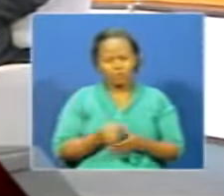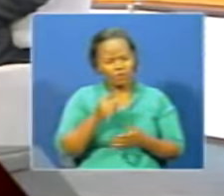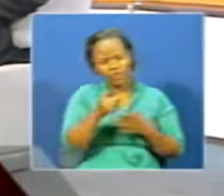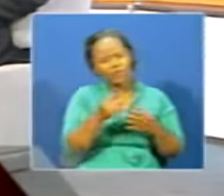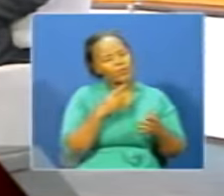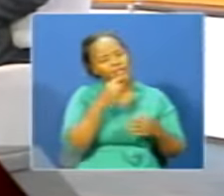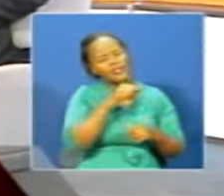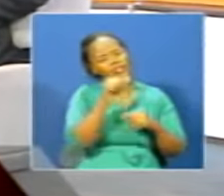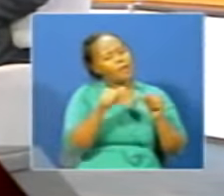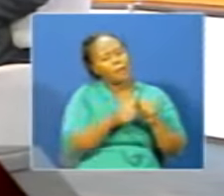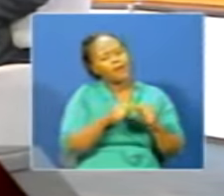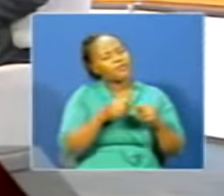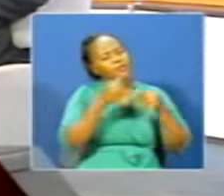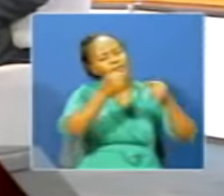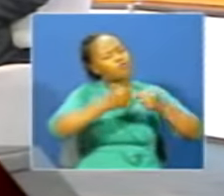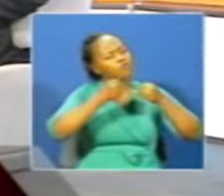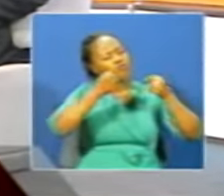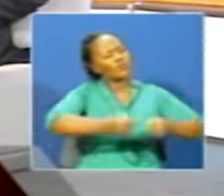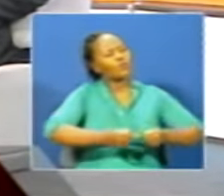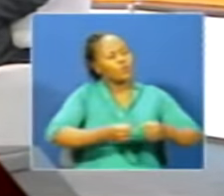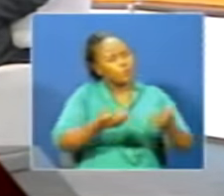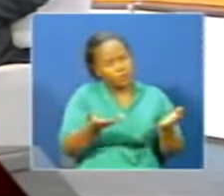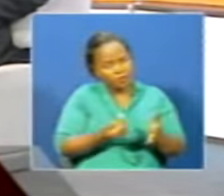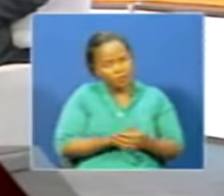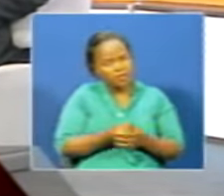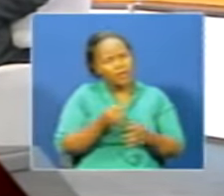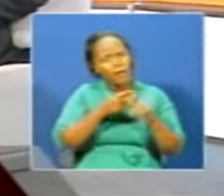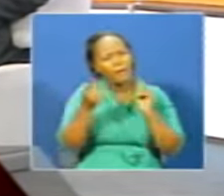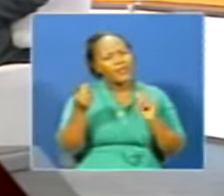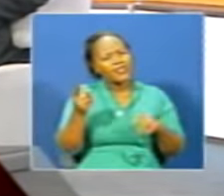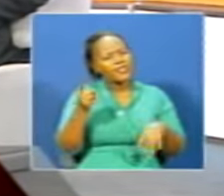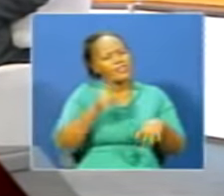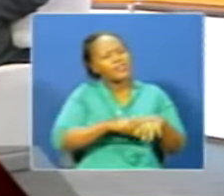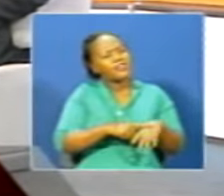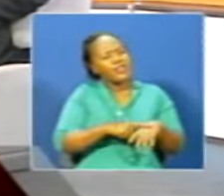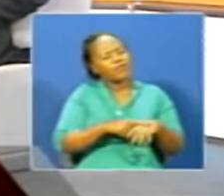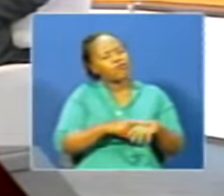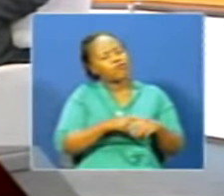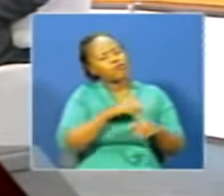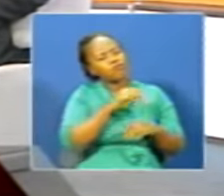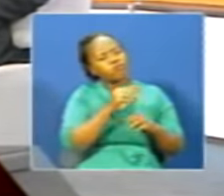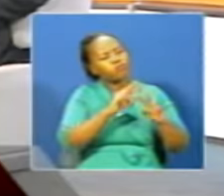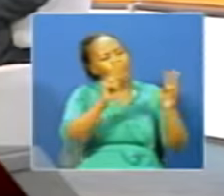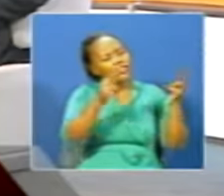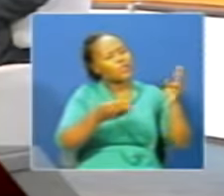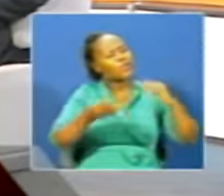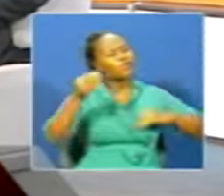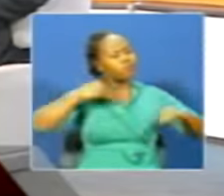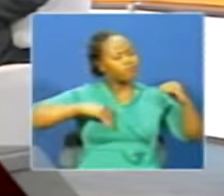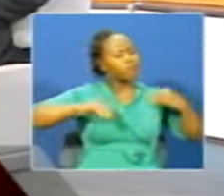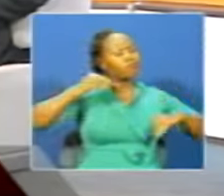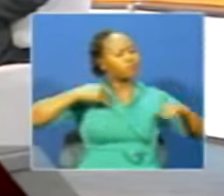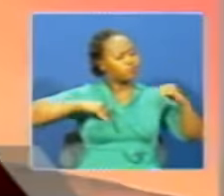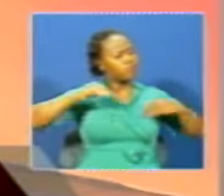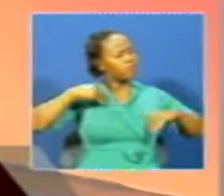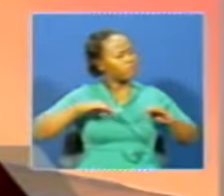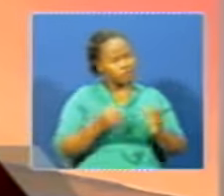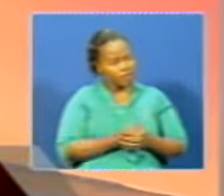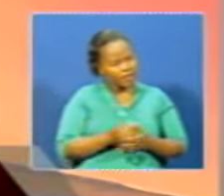And whenever the question of the big C comes up, corruption, mm-hmm. you're dealing with people who are smart.